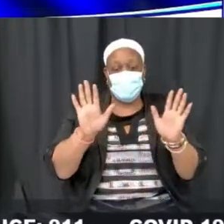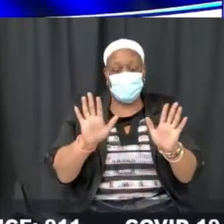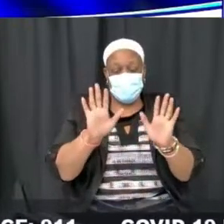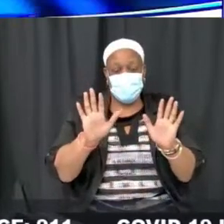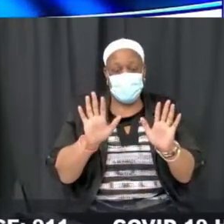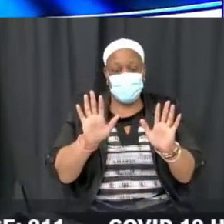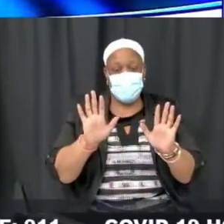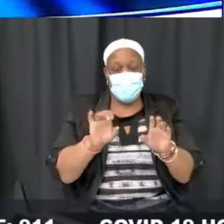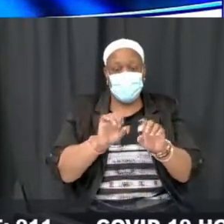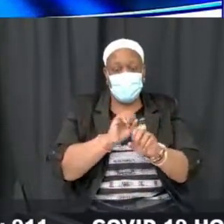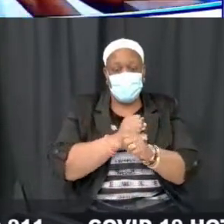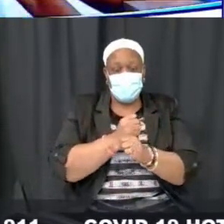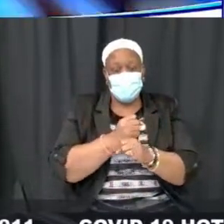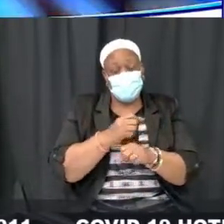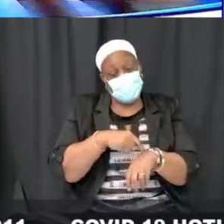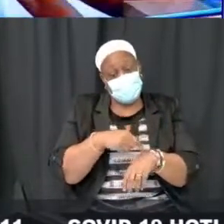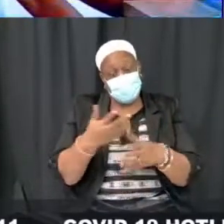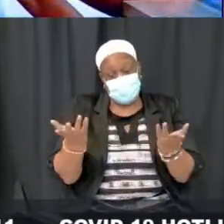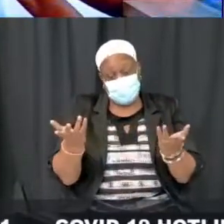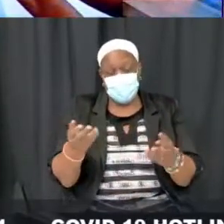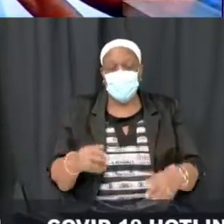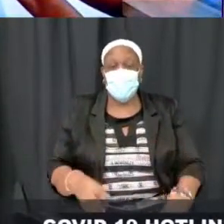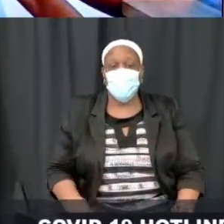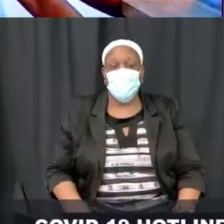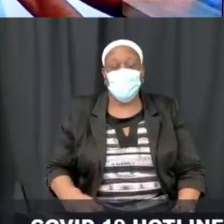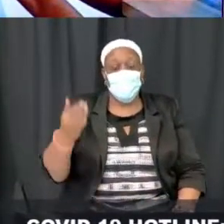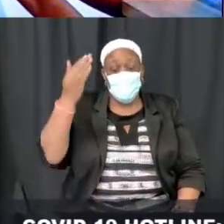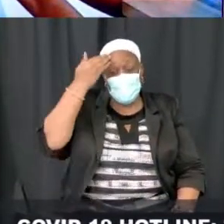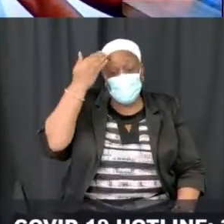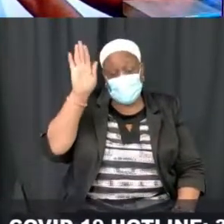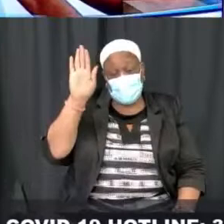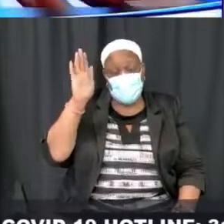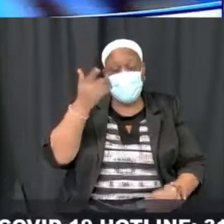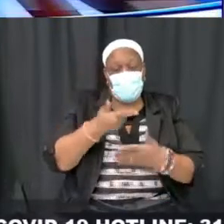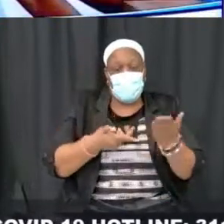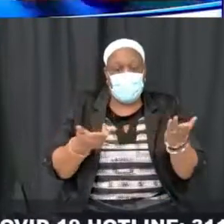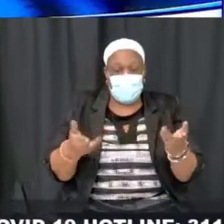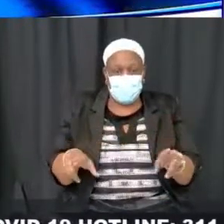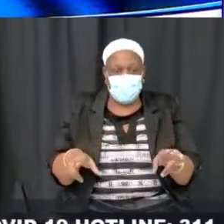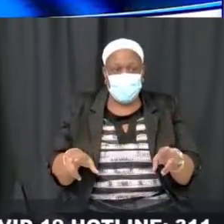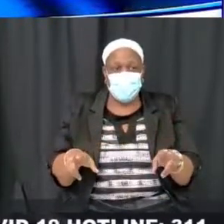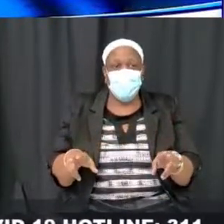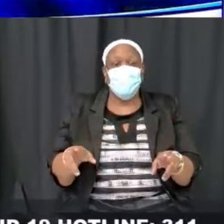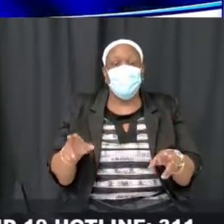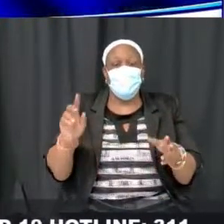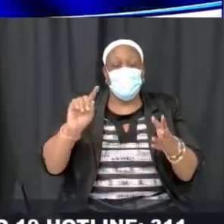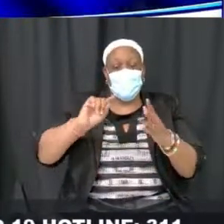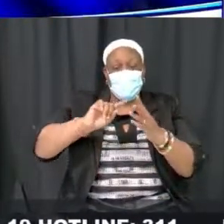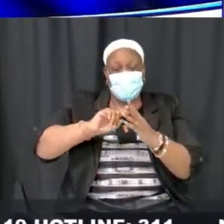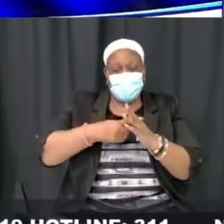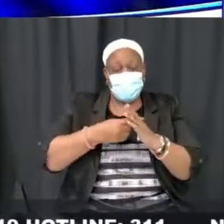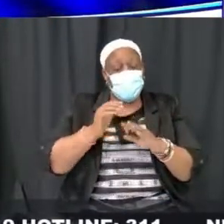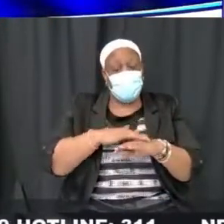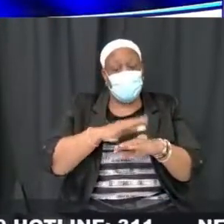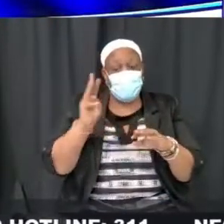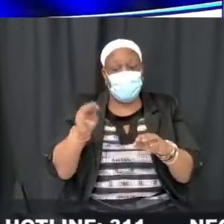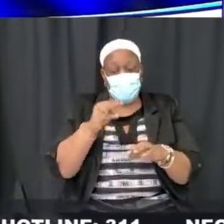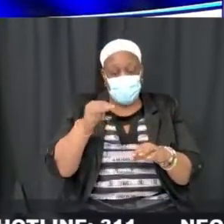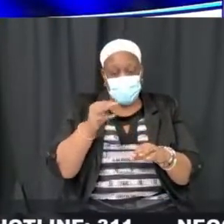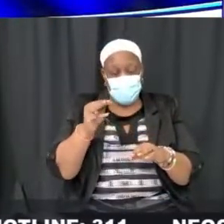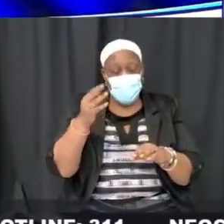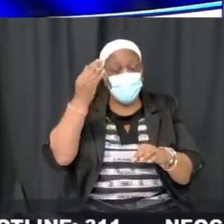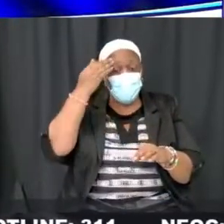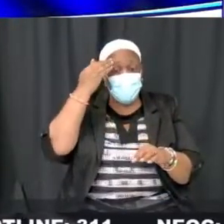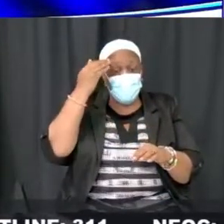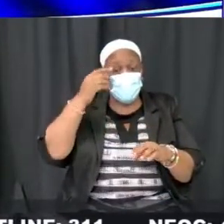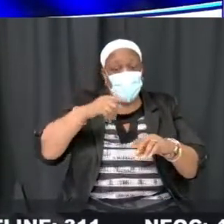lockdown and the possible resumption of more regular and normal operations, most likely starting Monday, 12th